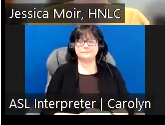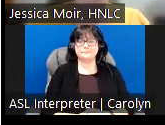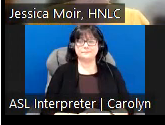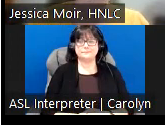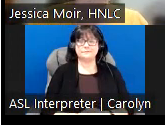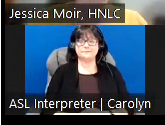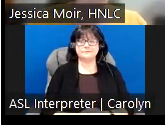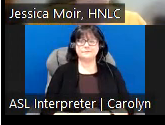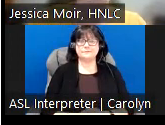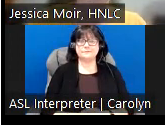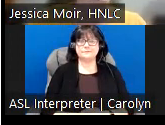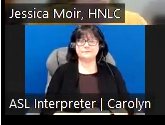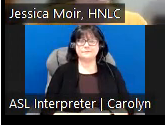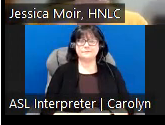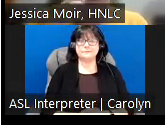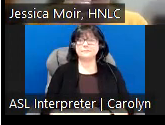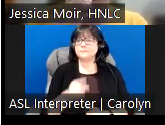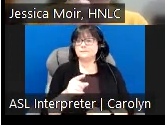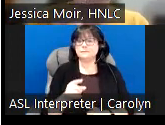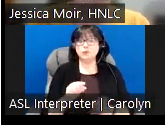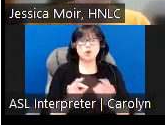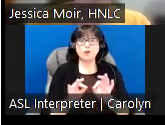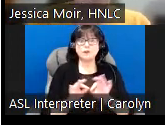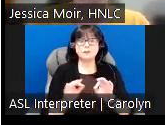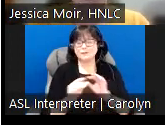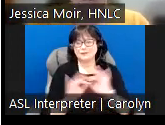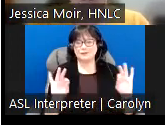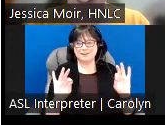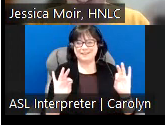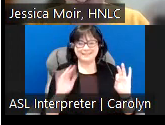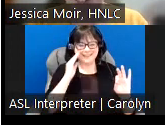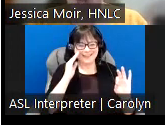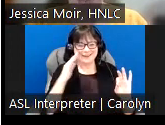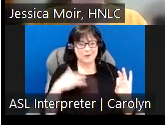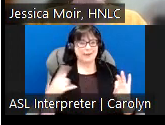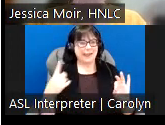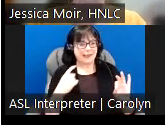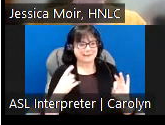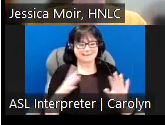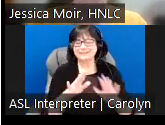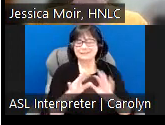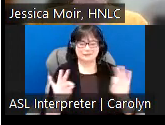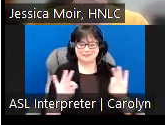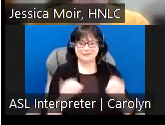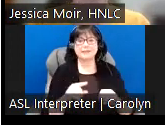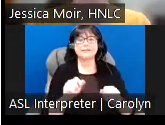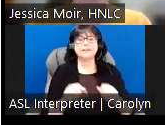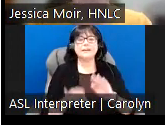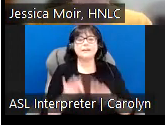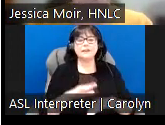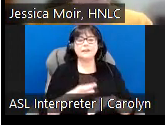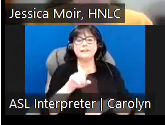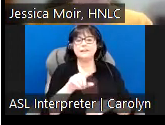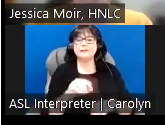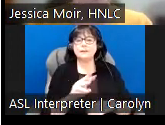There's no cost for this tool. I know that's a popular question. It can be found on their website, which